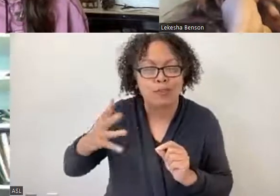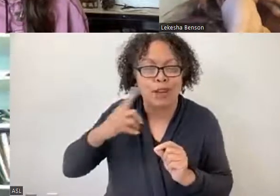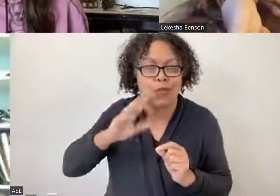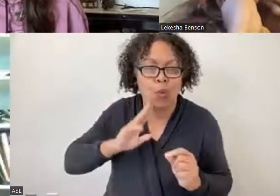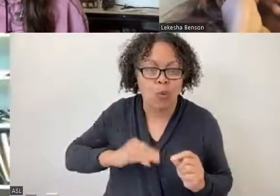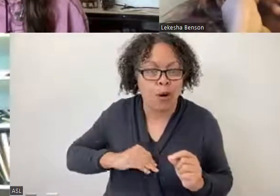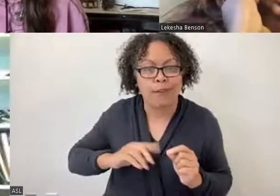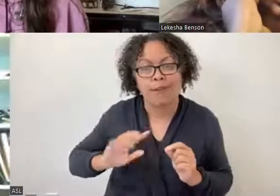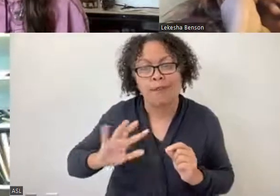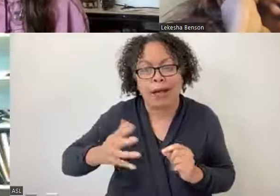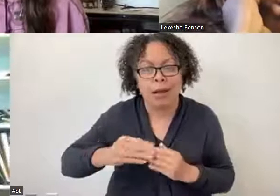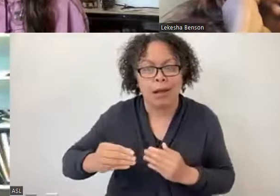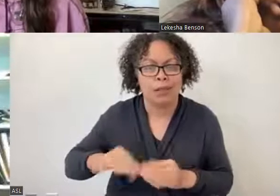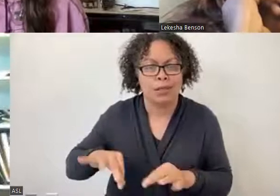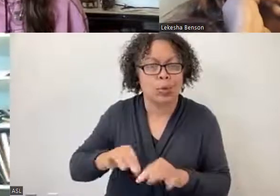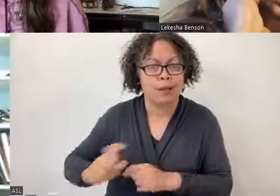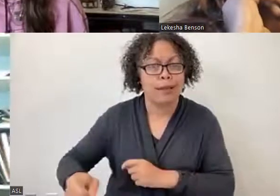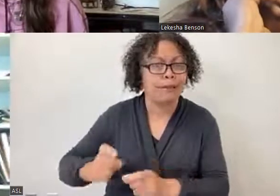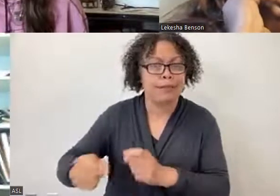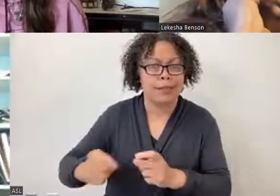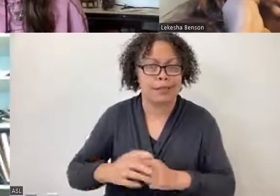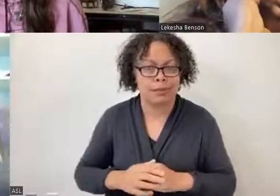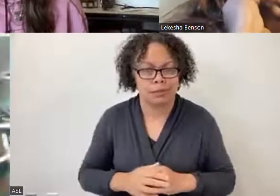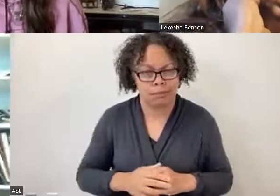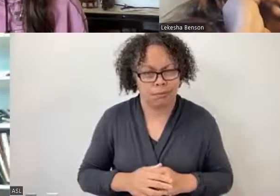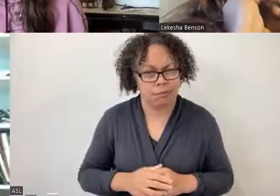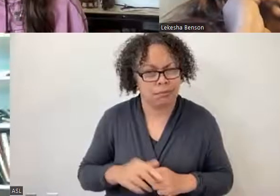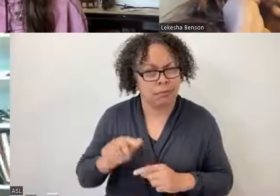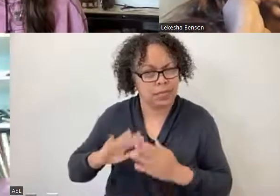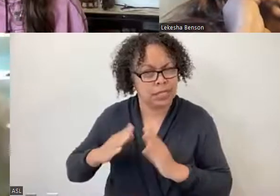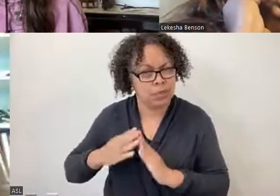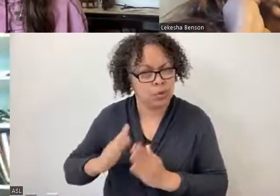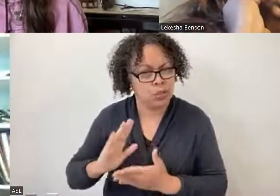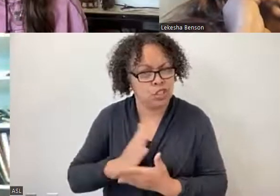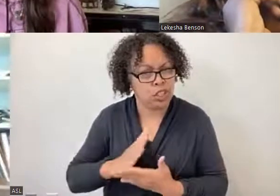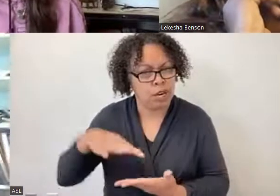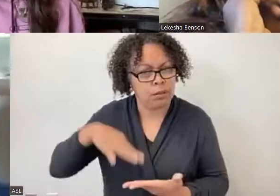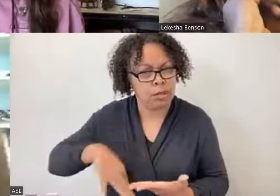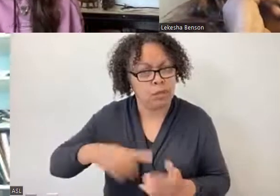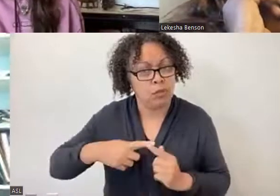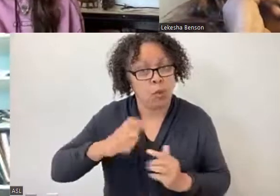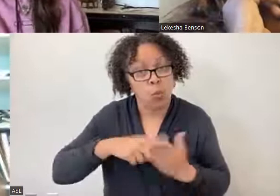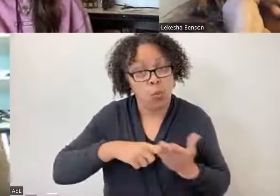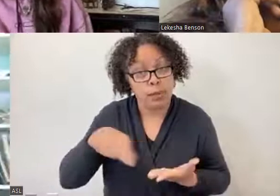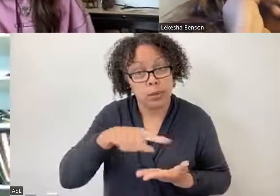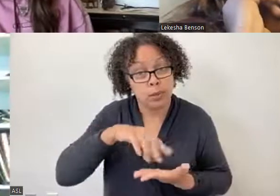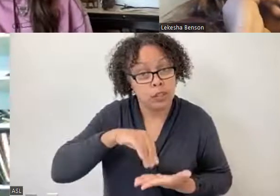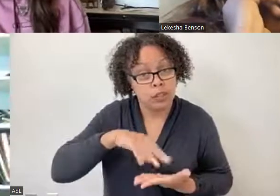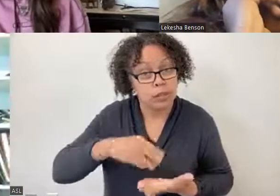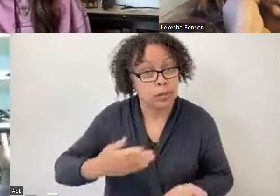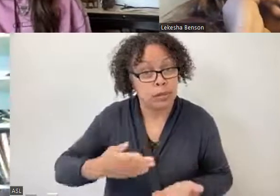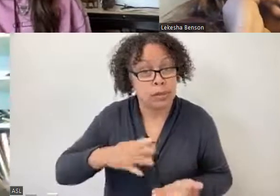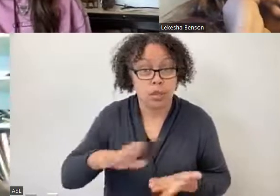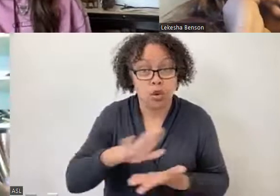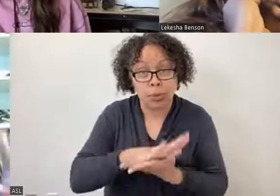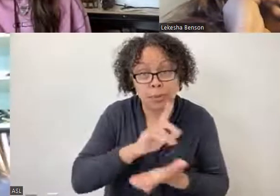whatever, but do we ever really share in the benefit of what you have learned and processed and gleaned and the papers that